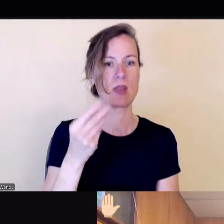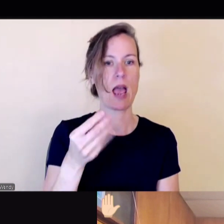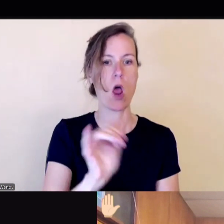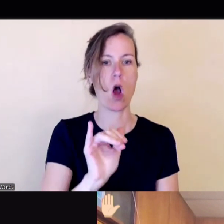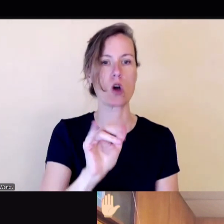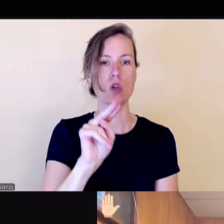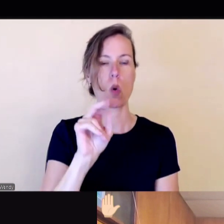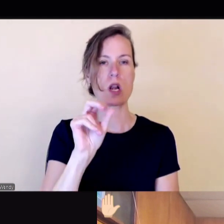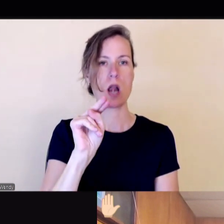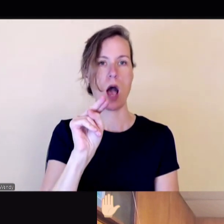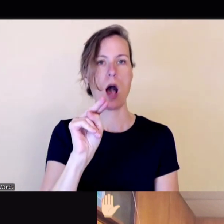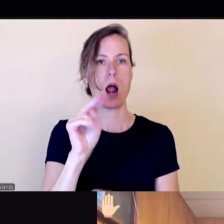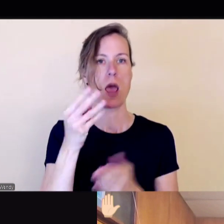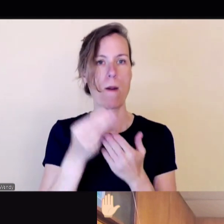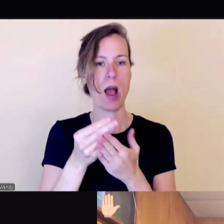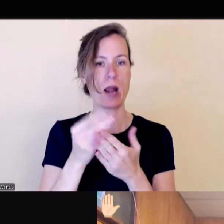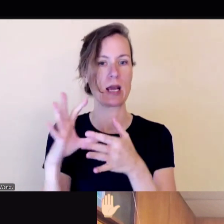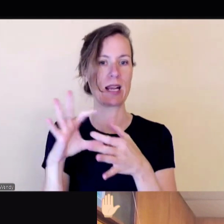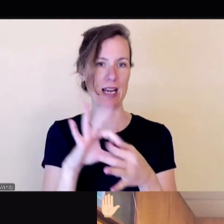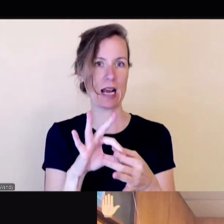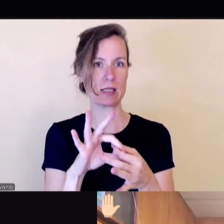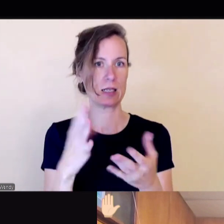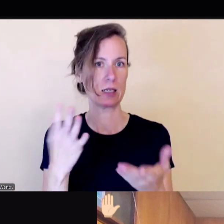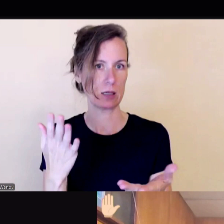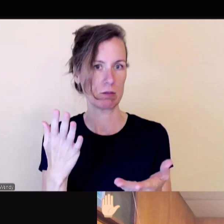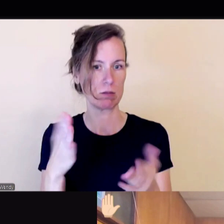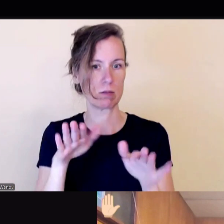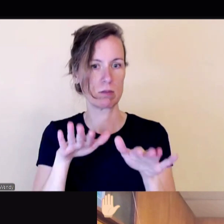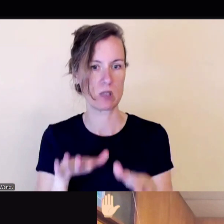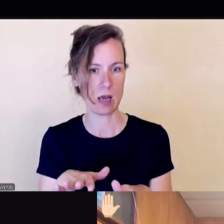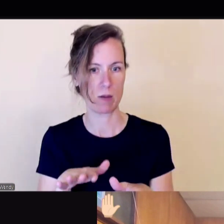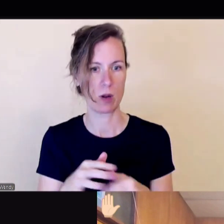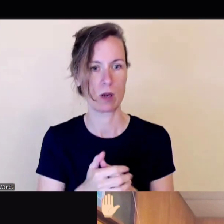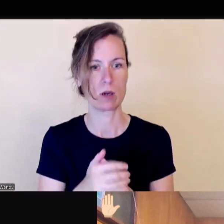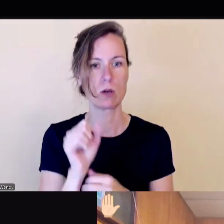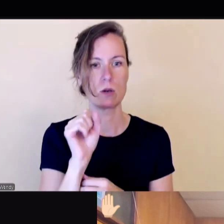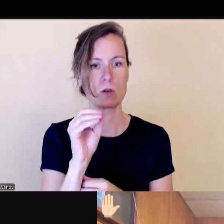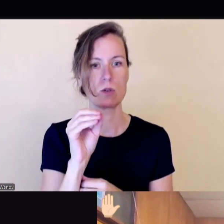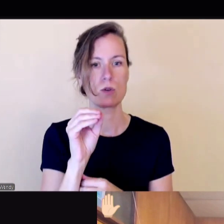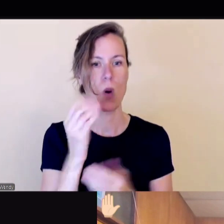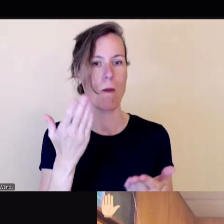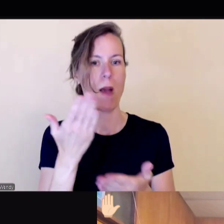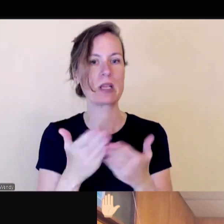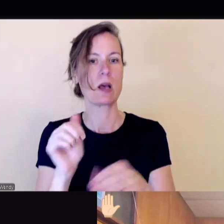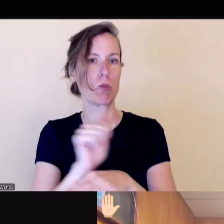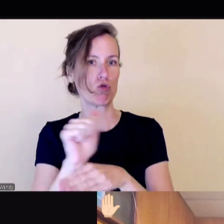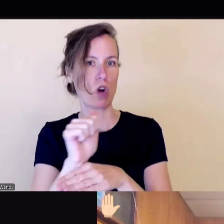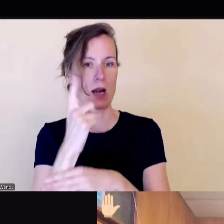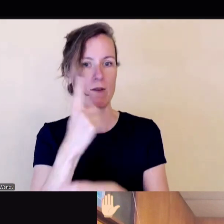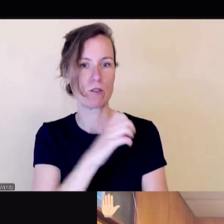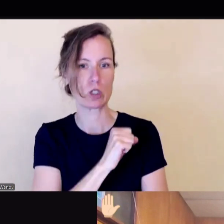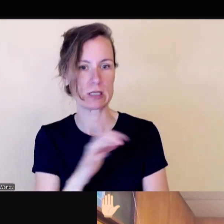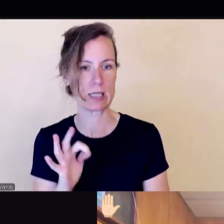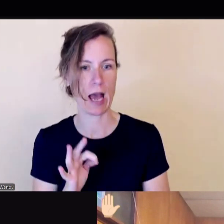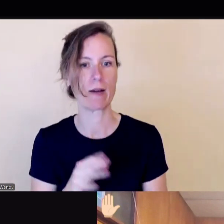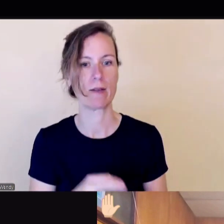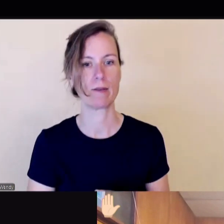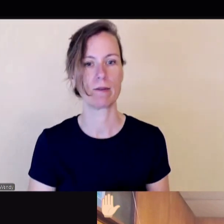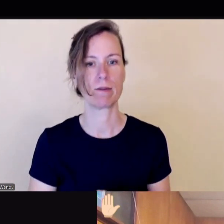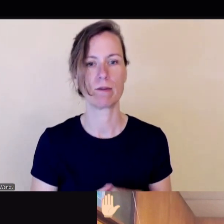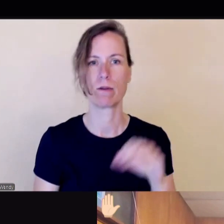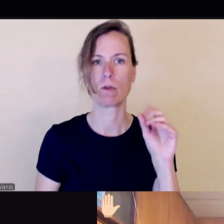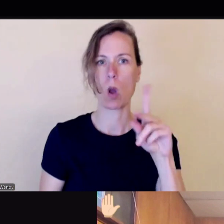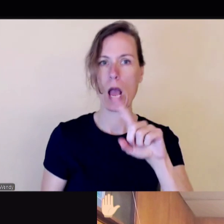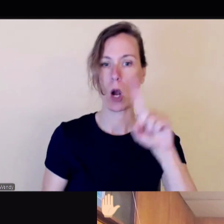Okay, great. One last question, and I see you, Councilmember Gallagher. One of my other many jobs was that I worked for the